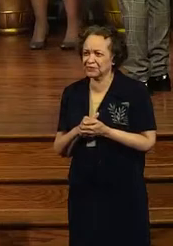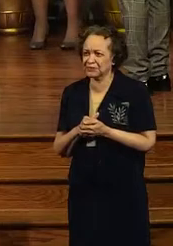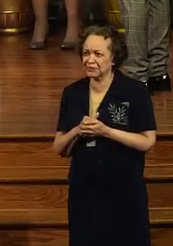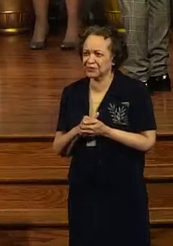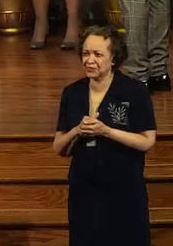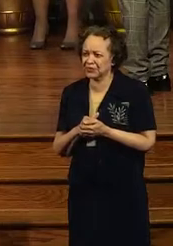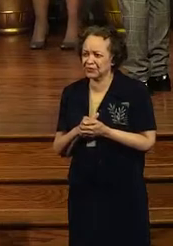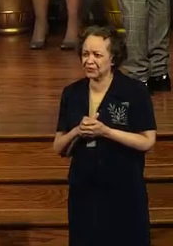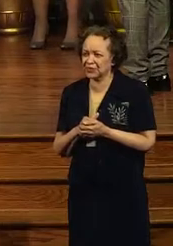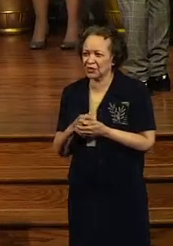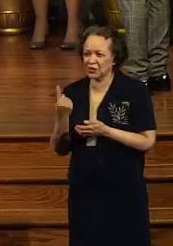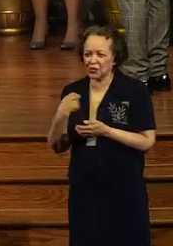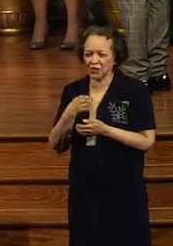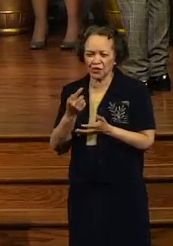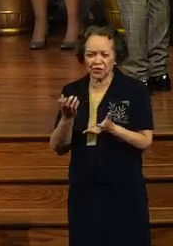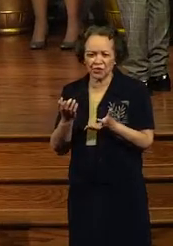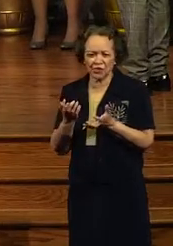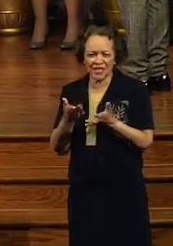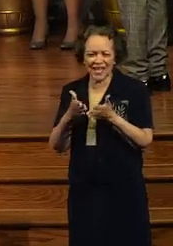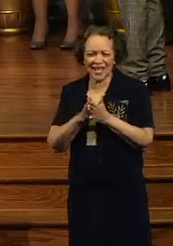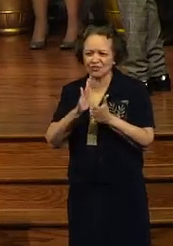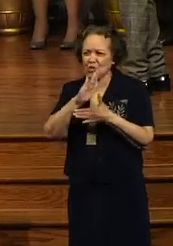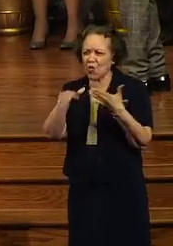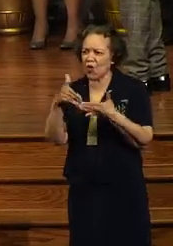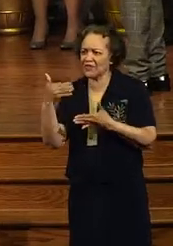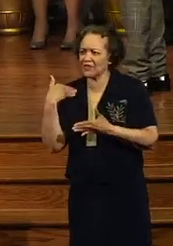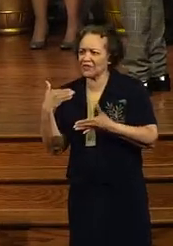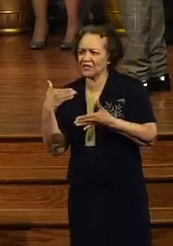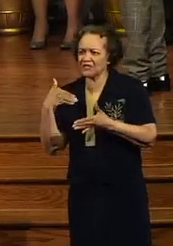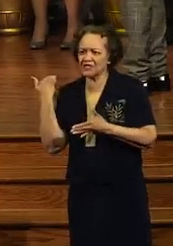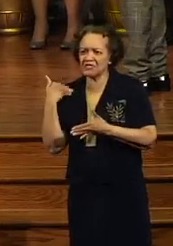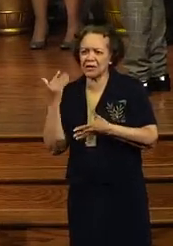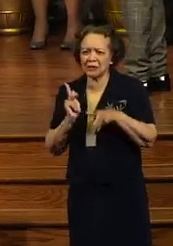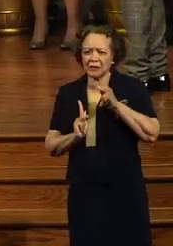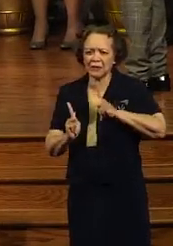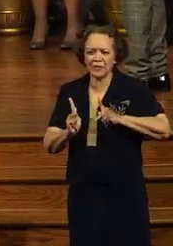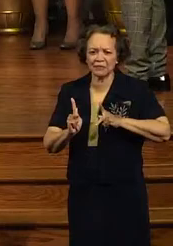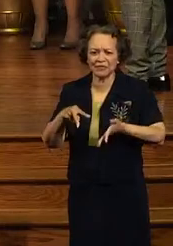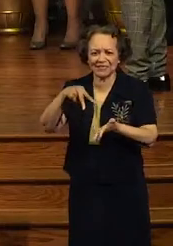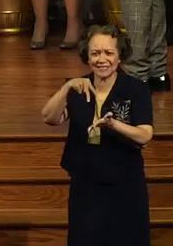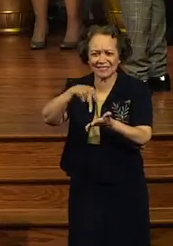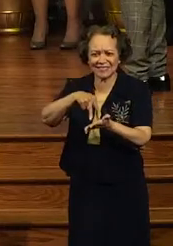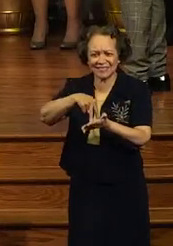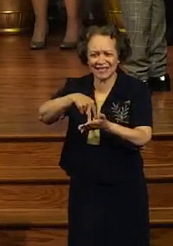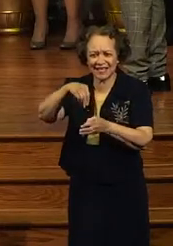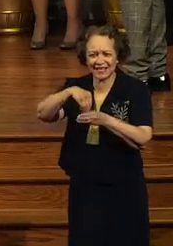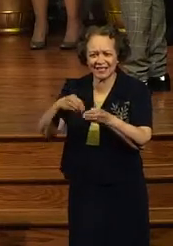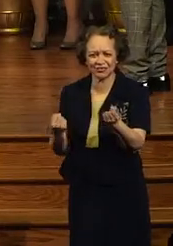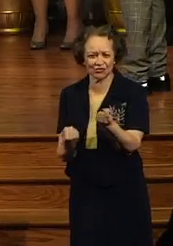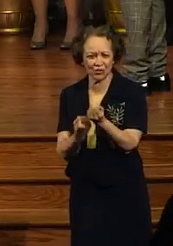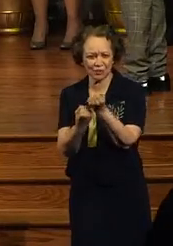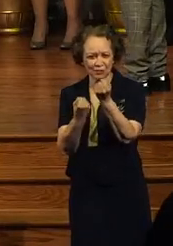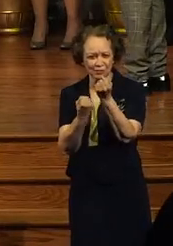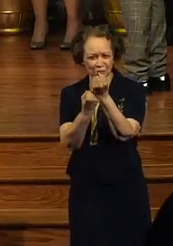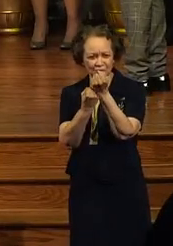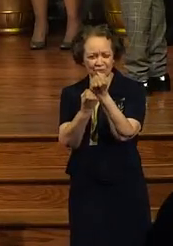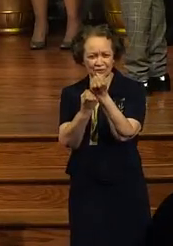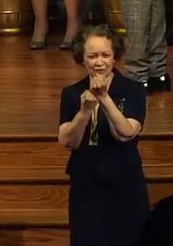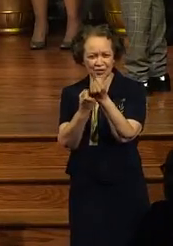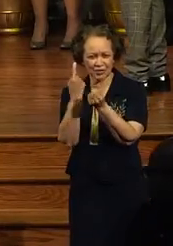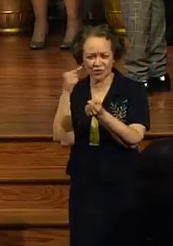I'm going to ask all of the young people that are present to stand where you are in solidarity with this young man who